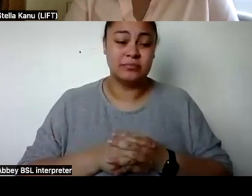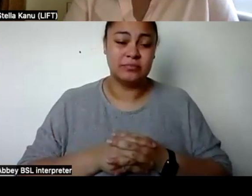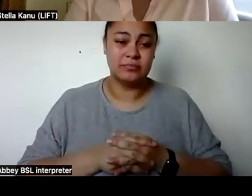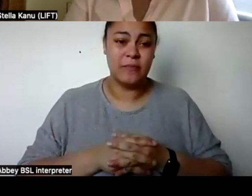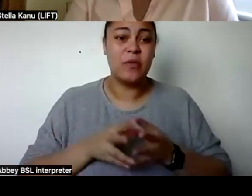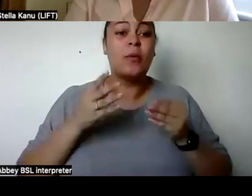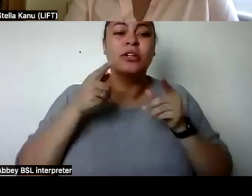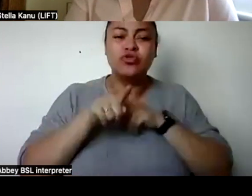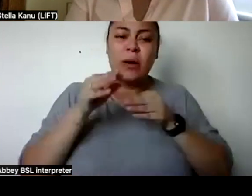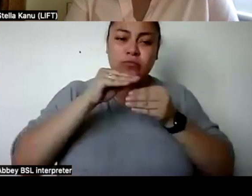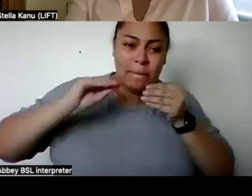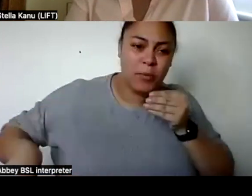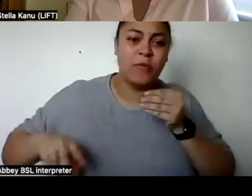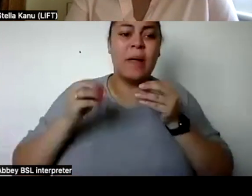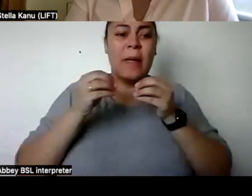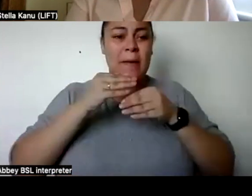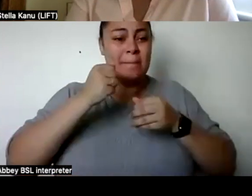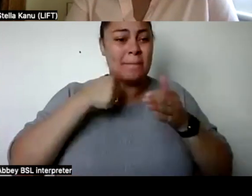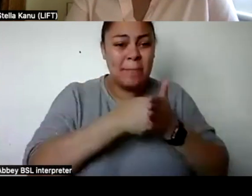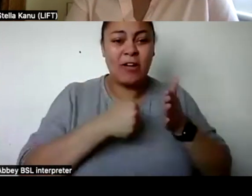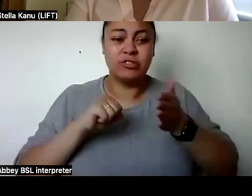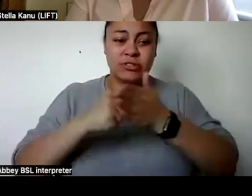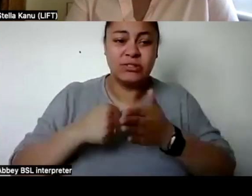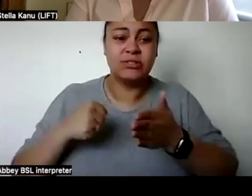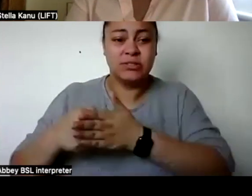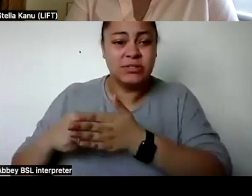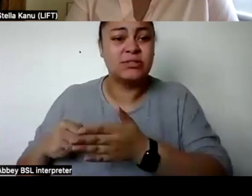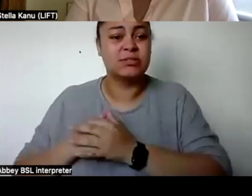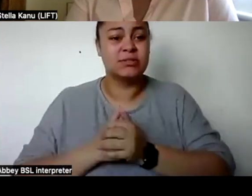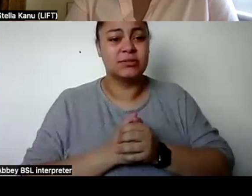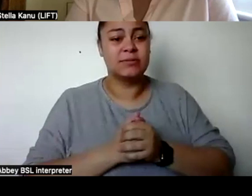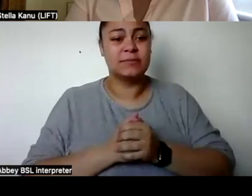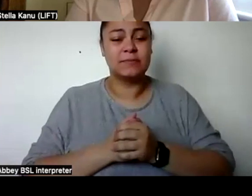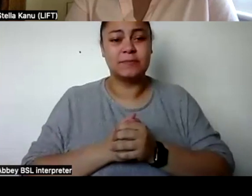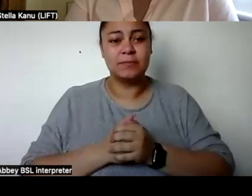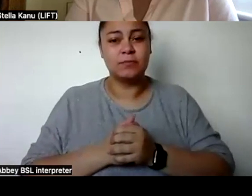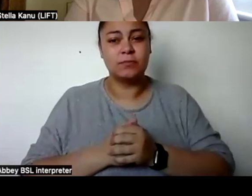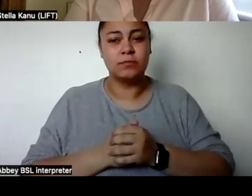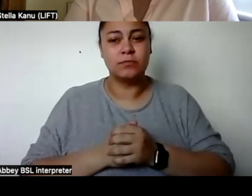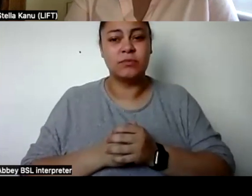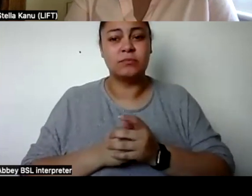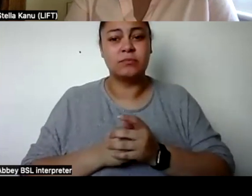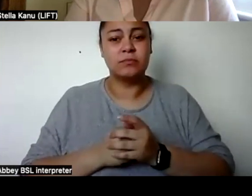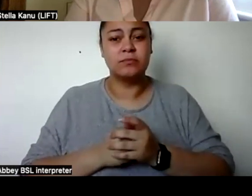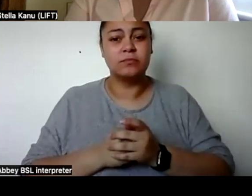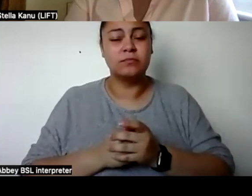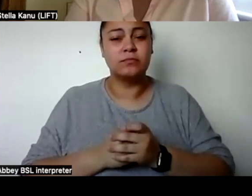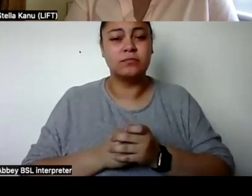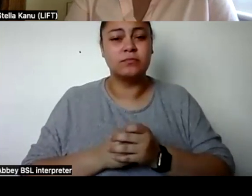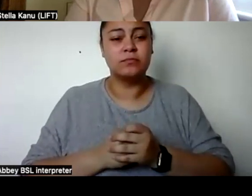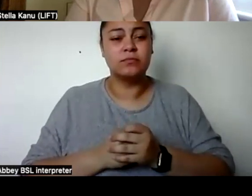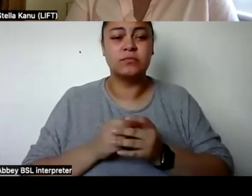remove barriers, and we did that by, as soon as we had the first discussion, interview, chat with somebody, we